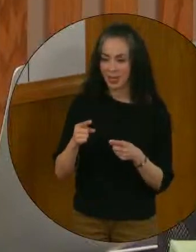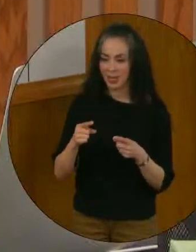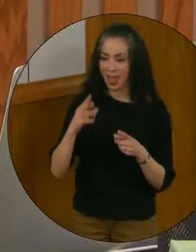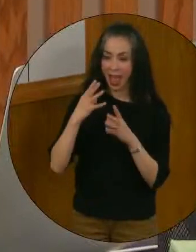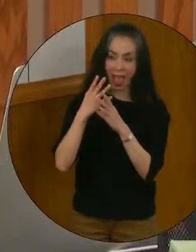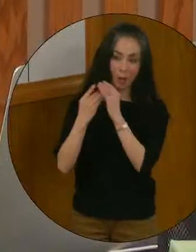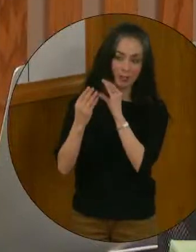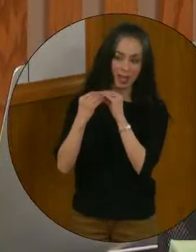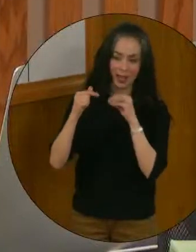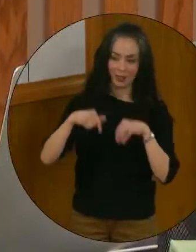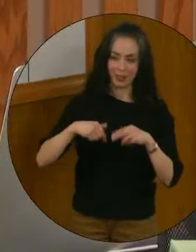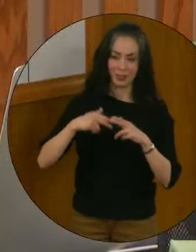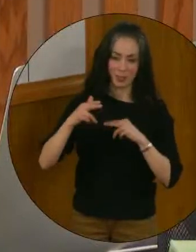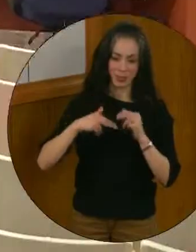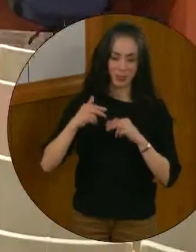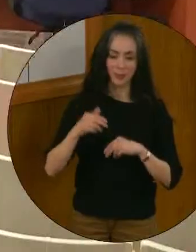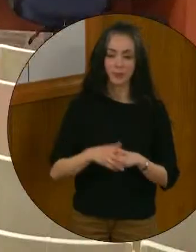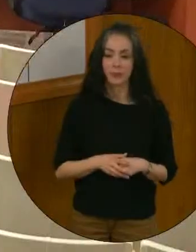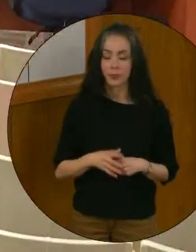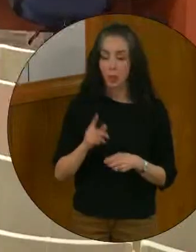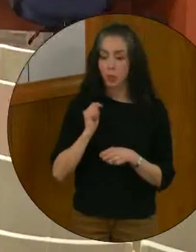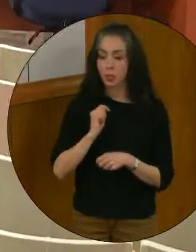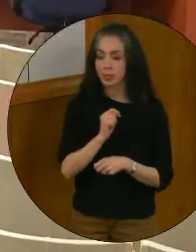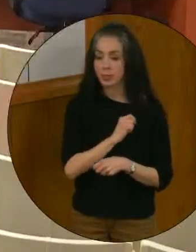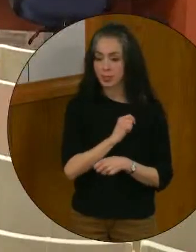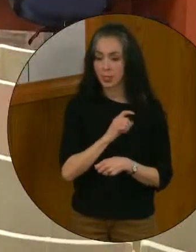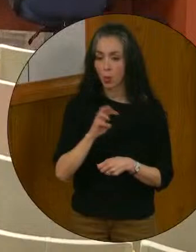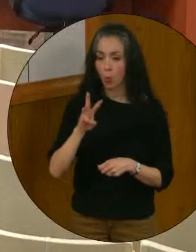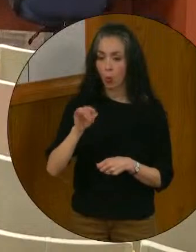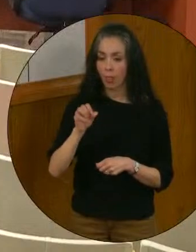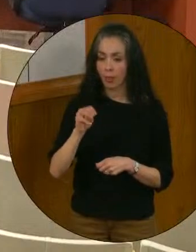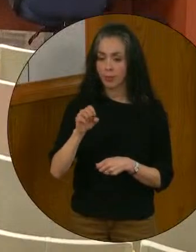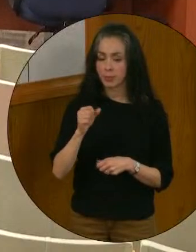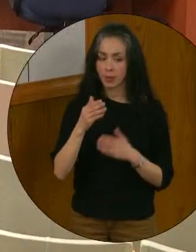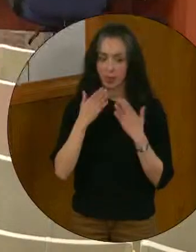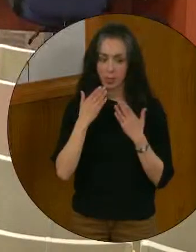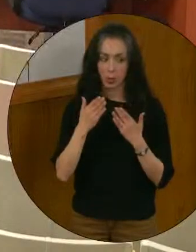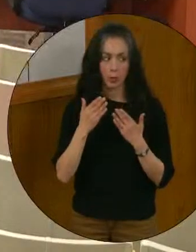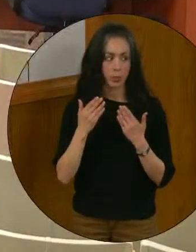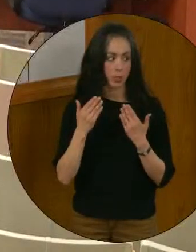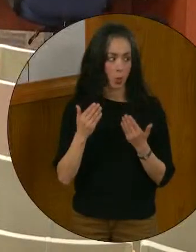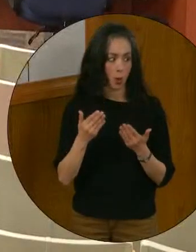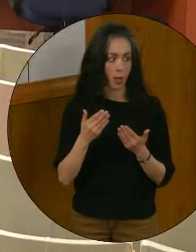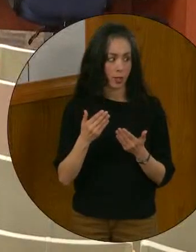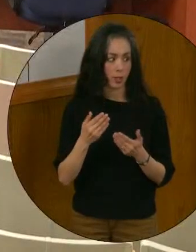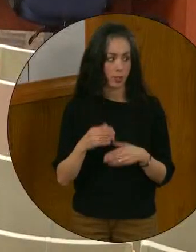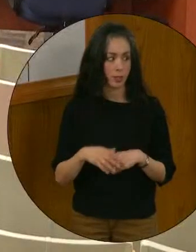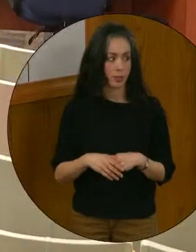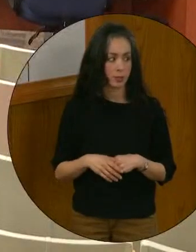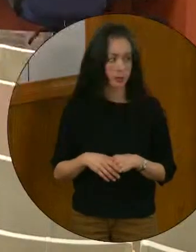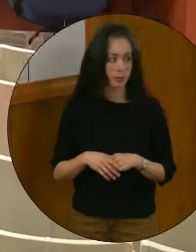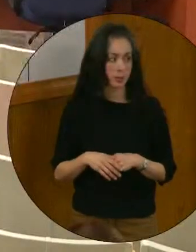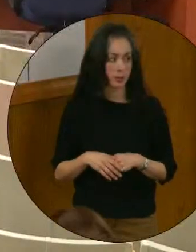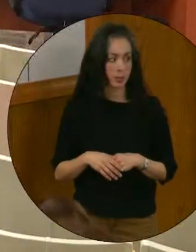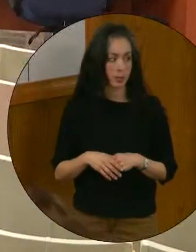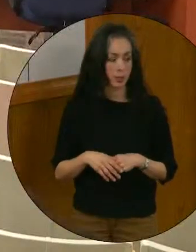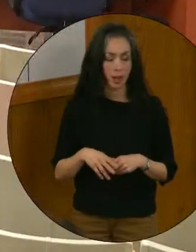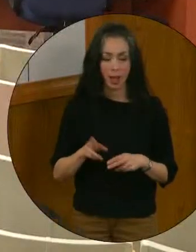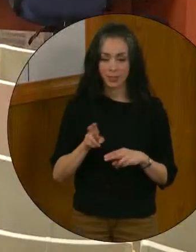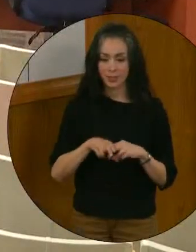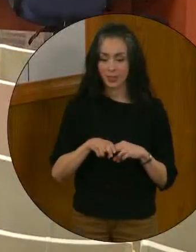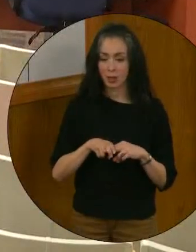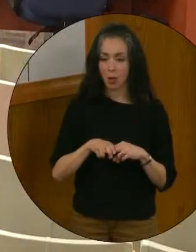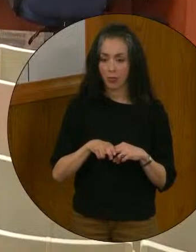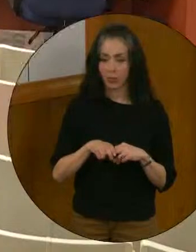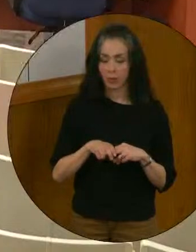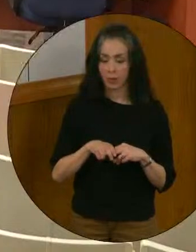Trustee Williams? Thank you, Madam President. I was gonna go ahead if you're, okay. I sit on the,